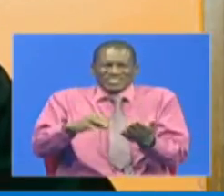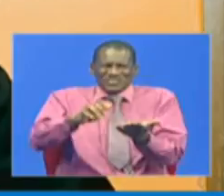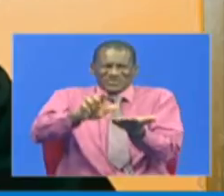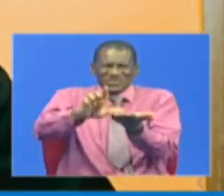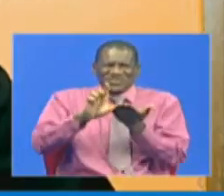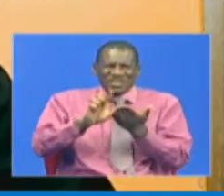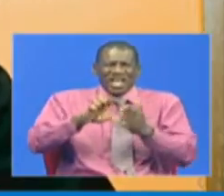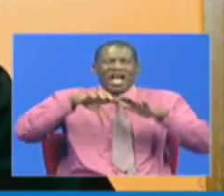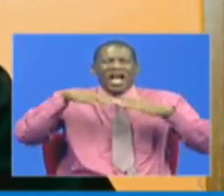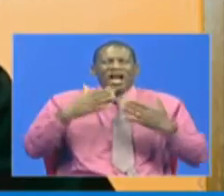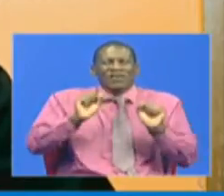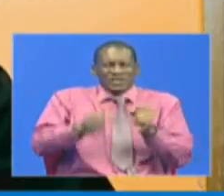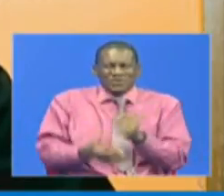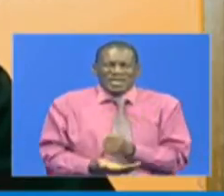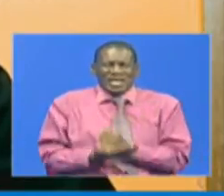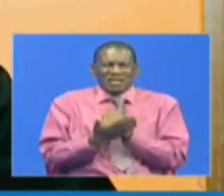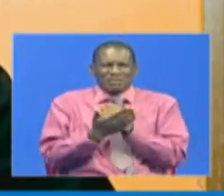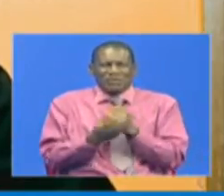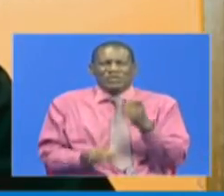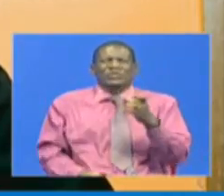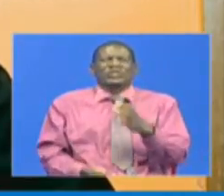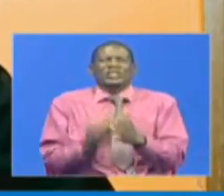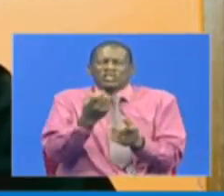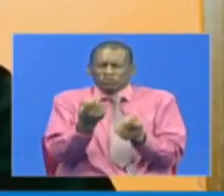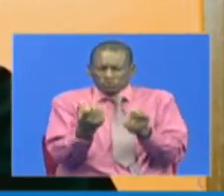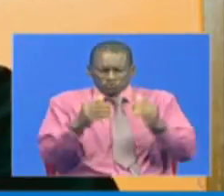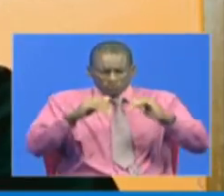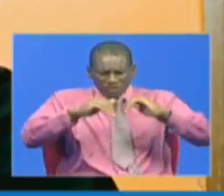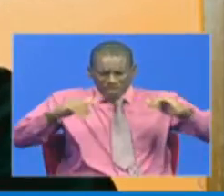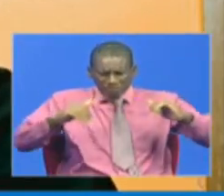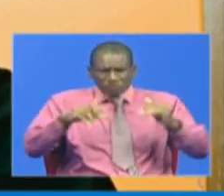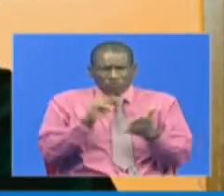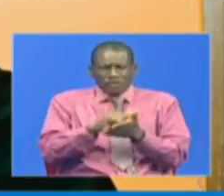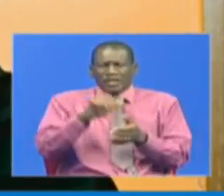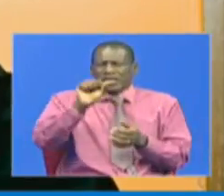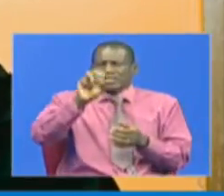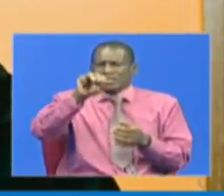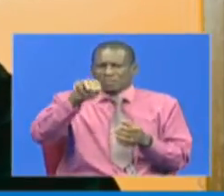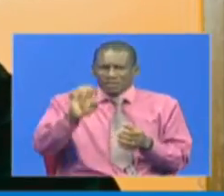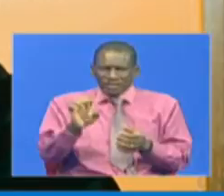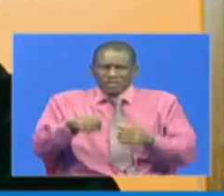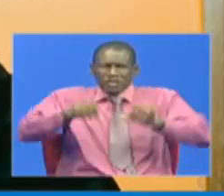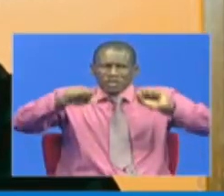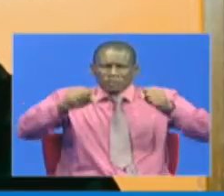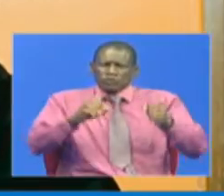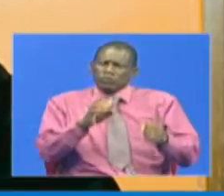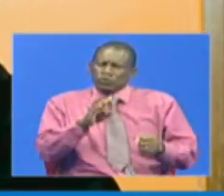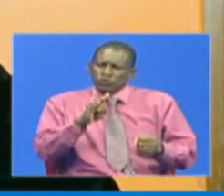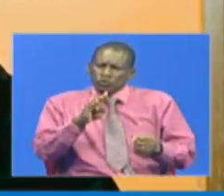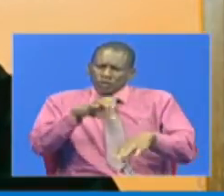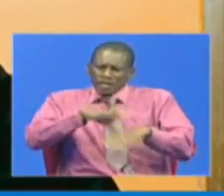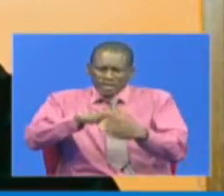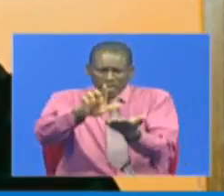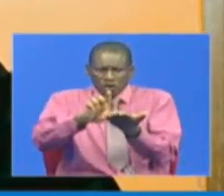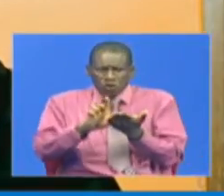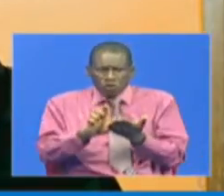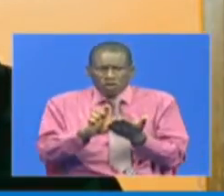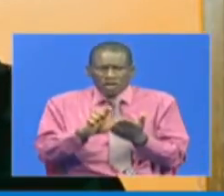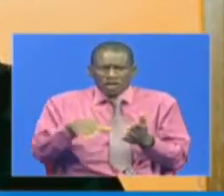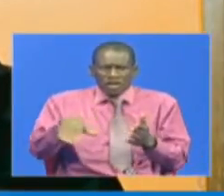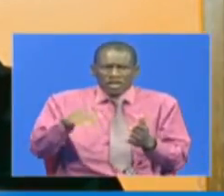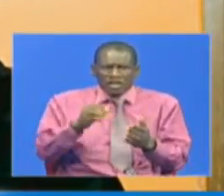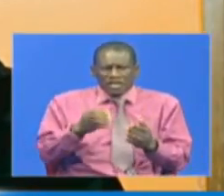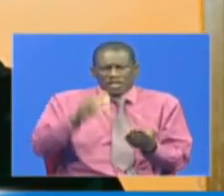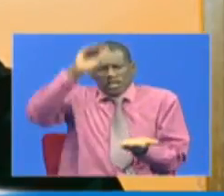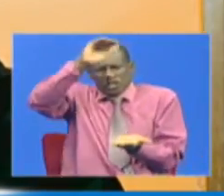can we help to create a little gap so that the SME is able to borrow at a slightly